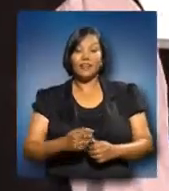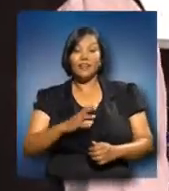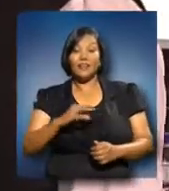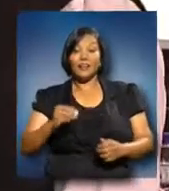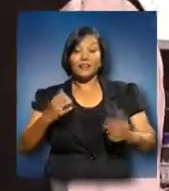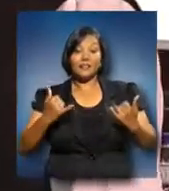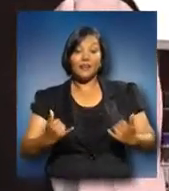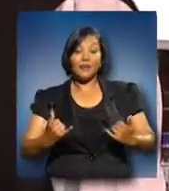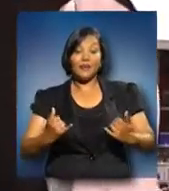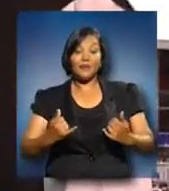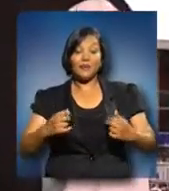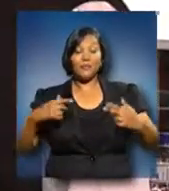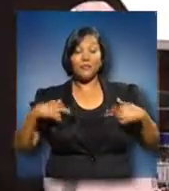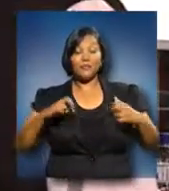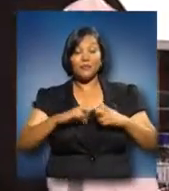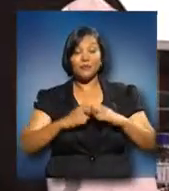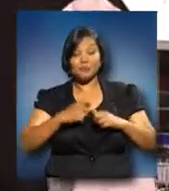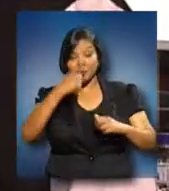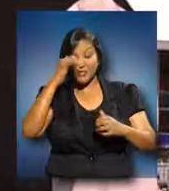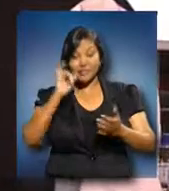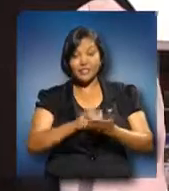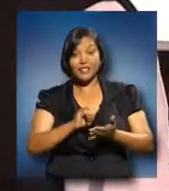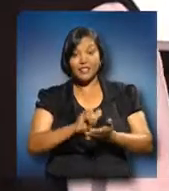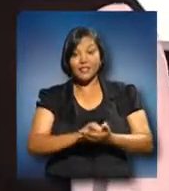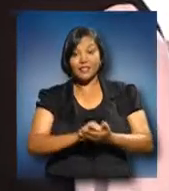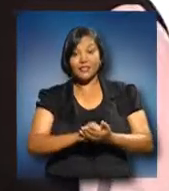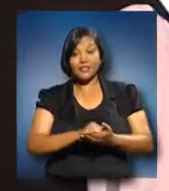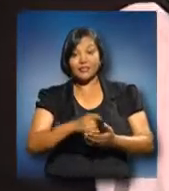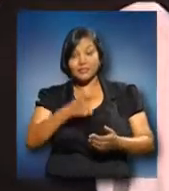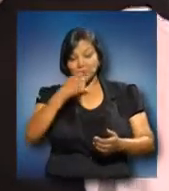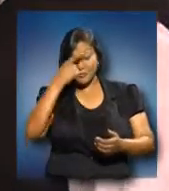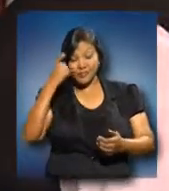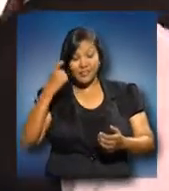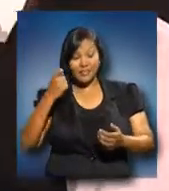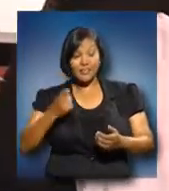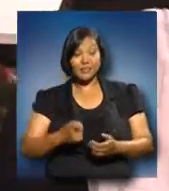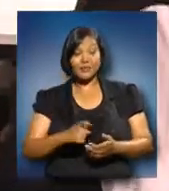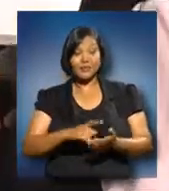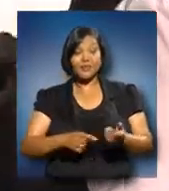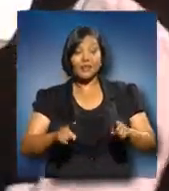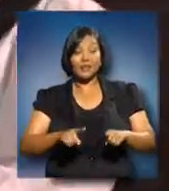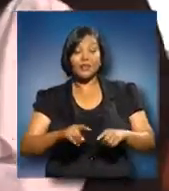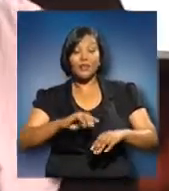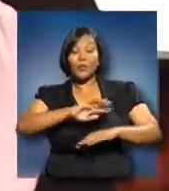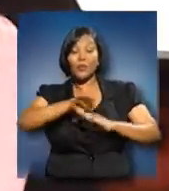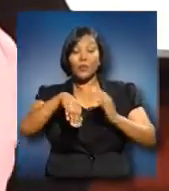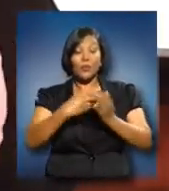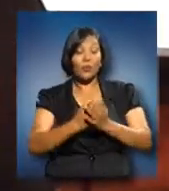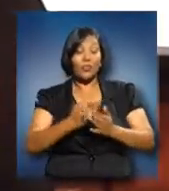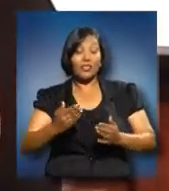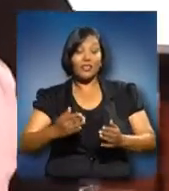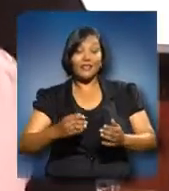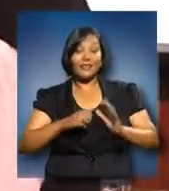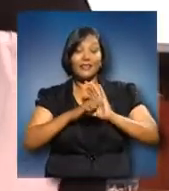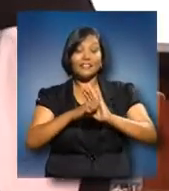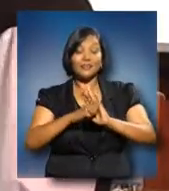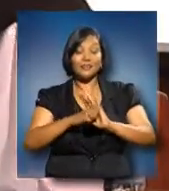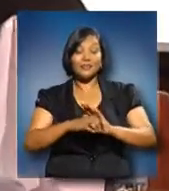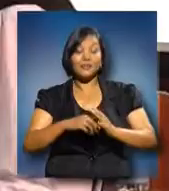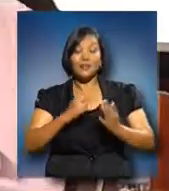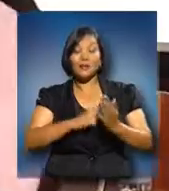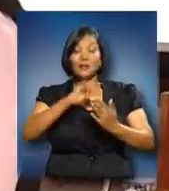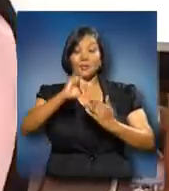Yeah, and now we're kind of suffering the consequences of some parts of that. I mean, the whole thing was run like an experiment, you know, like